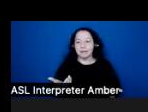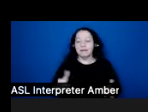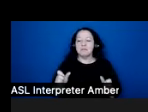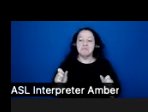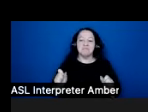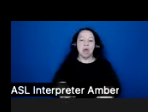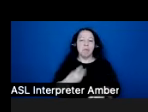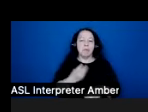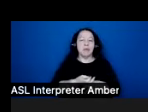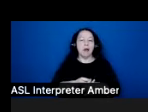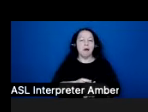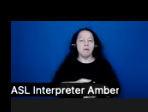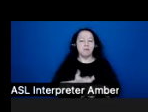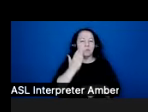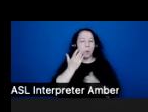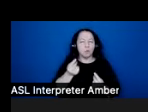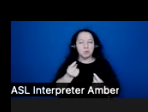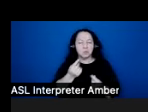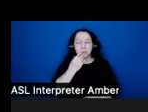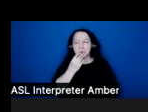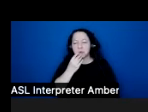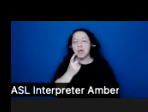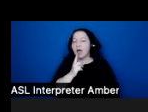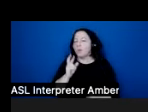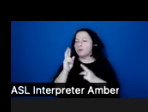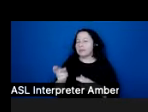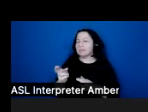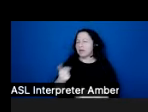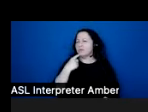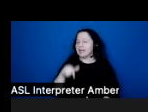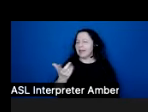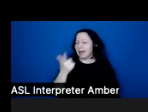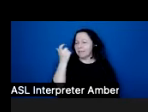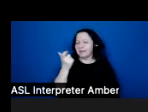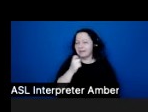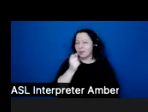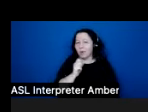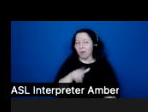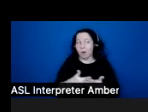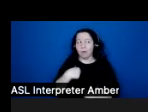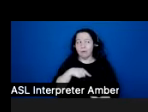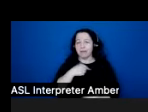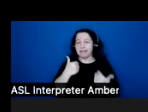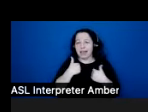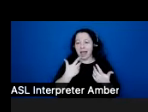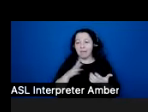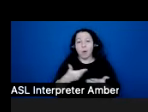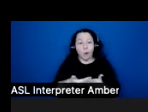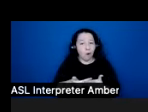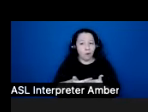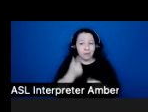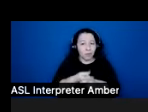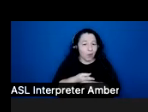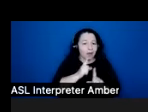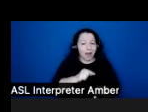to navigate. So I really respect that you said that, because we don't all have all of the solutions or all